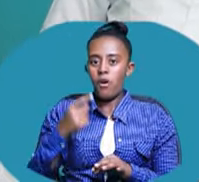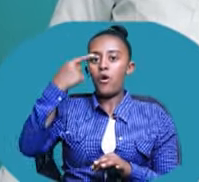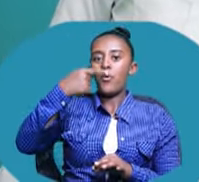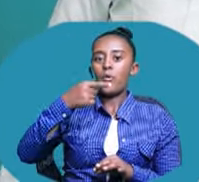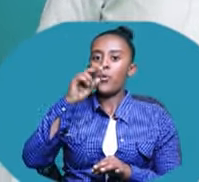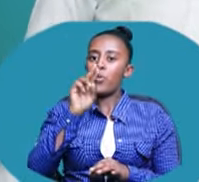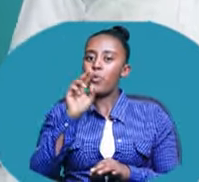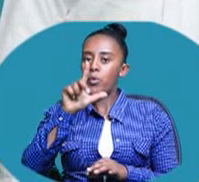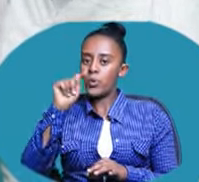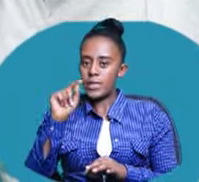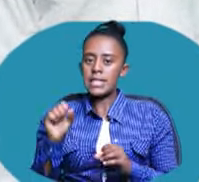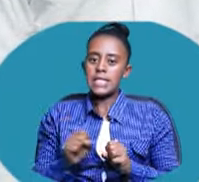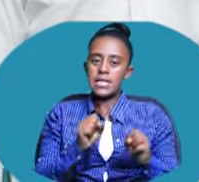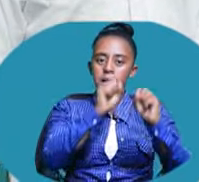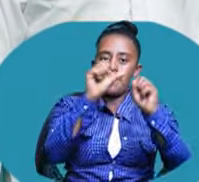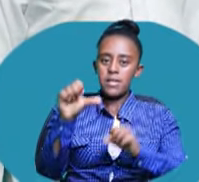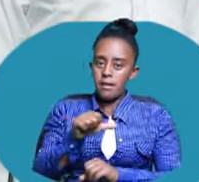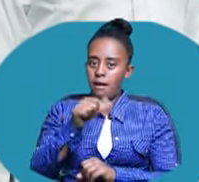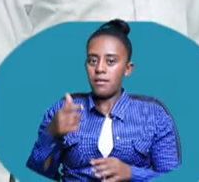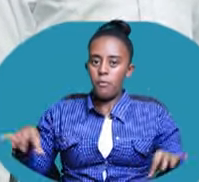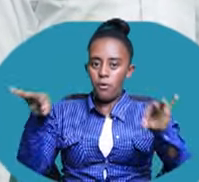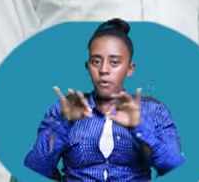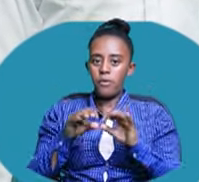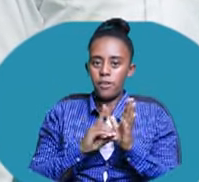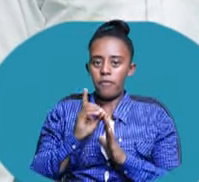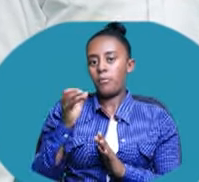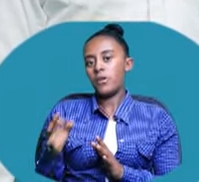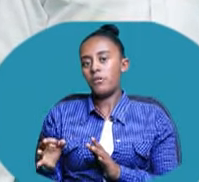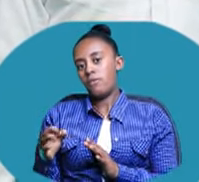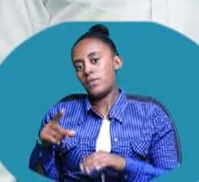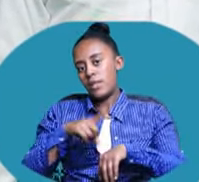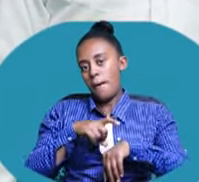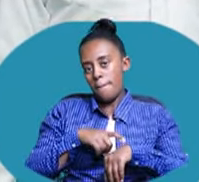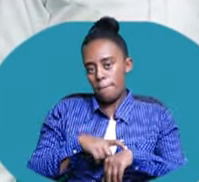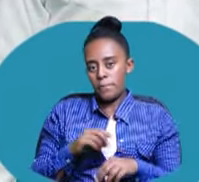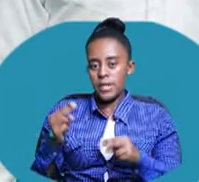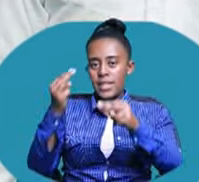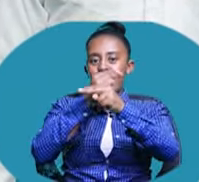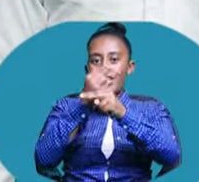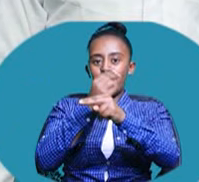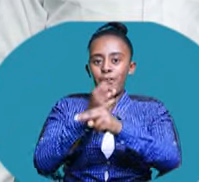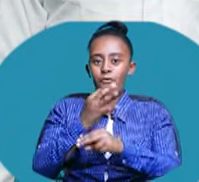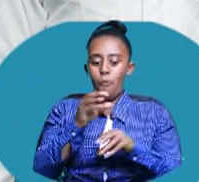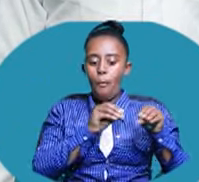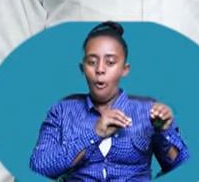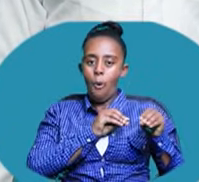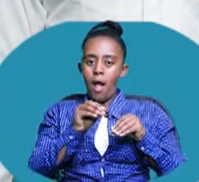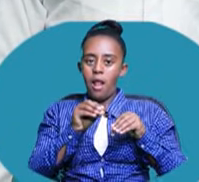system. The other important development of the time, the nature of mobile